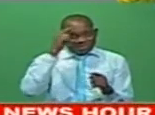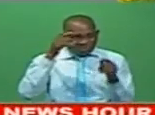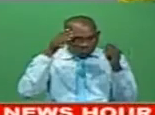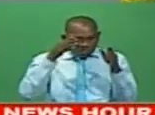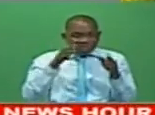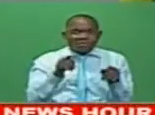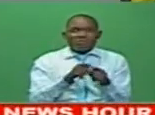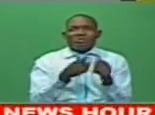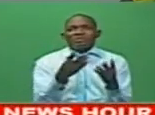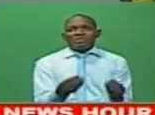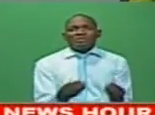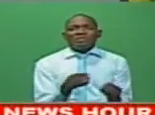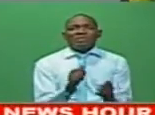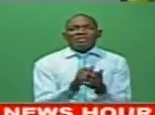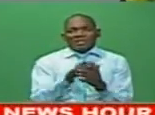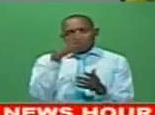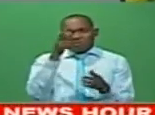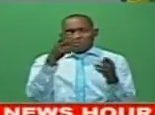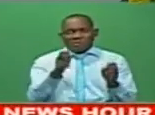determined to tackle it head-on.